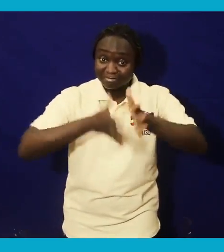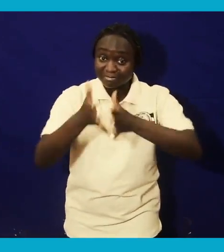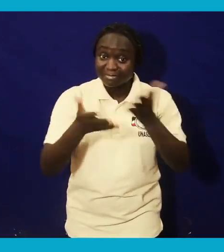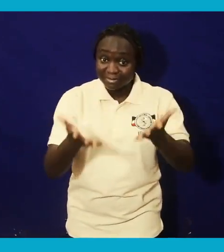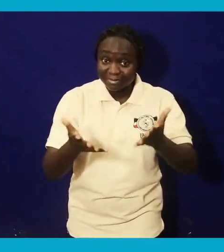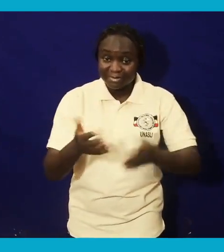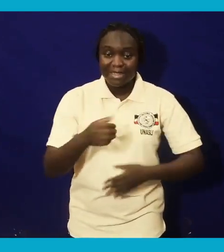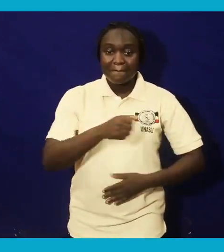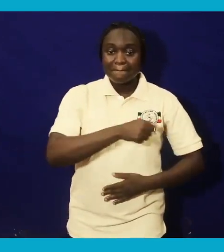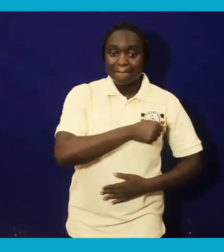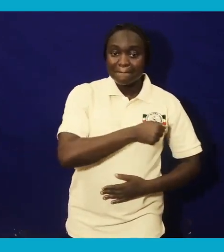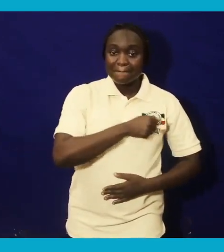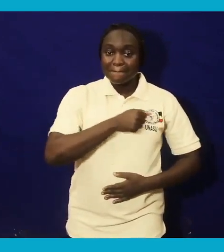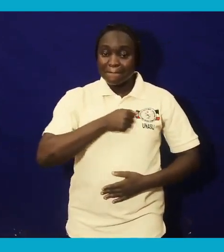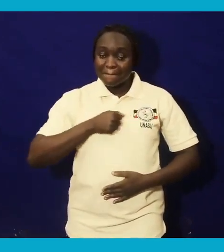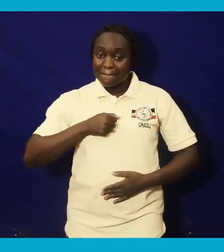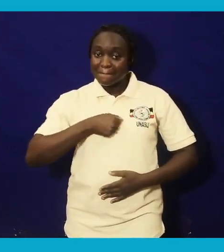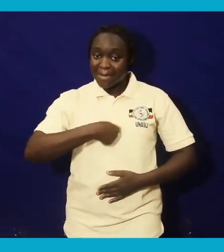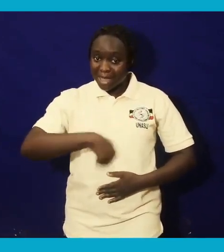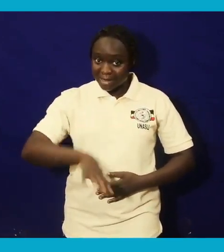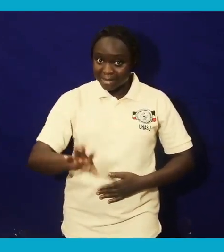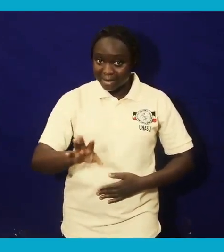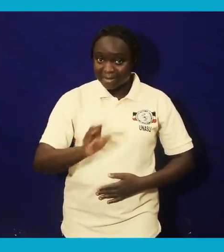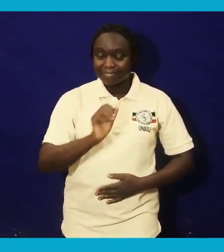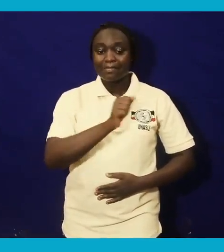mother. Can we say together?